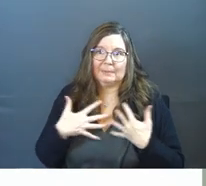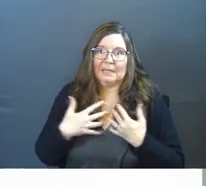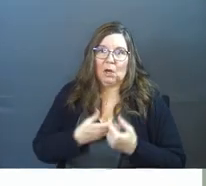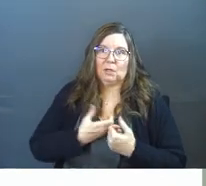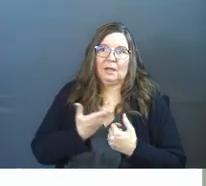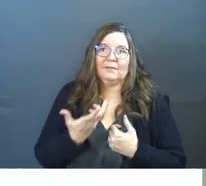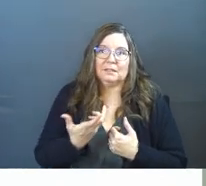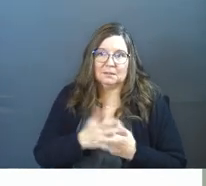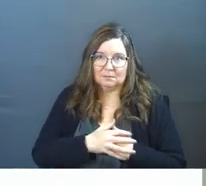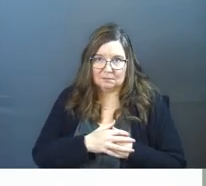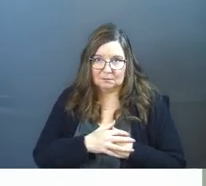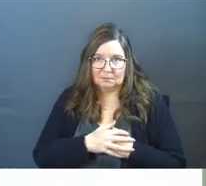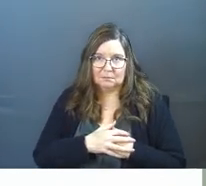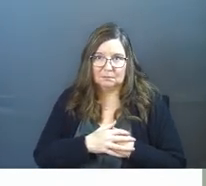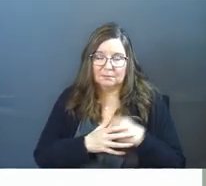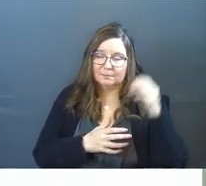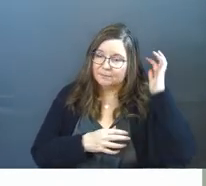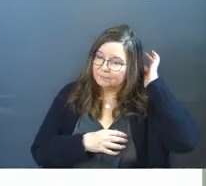confess it to you.